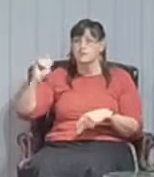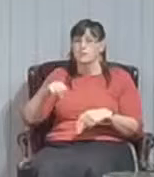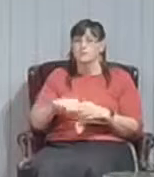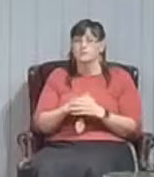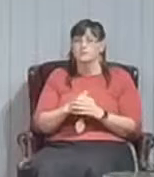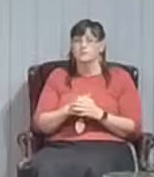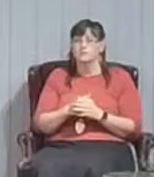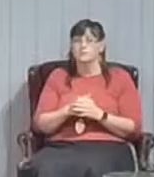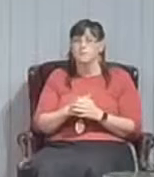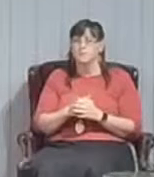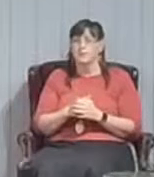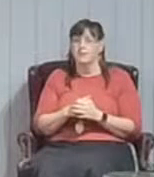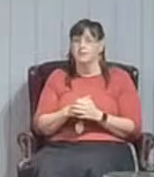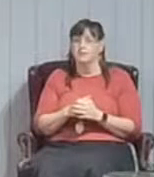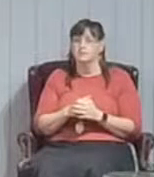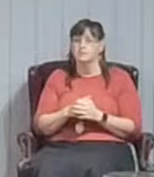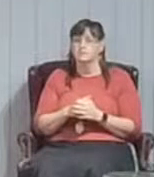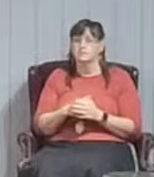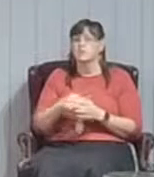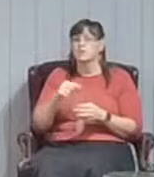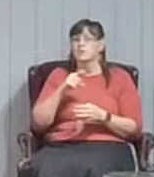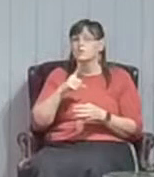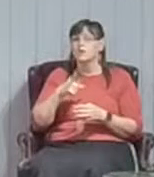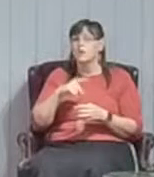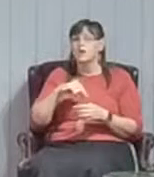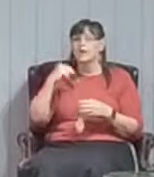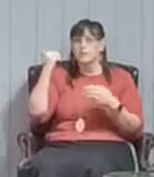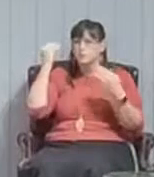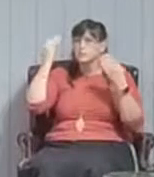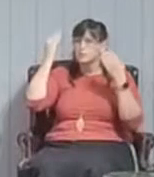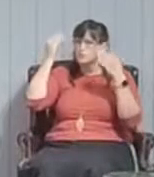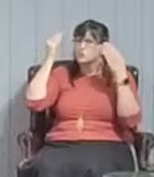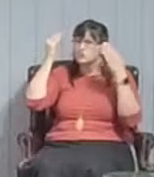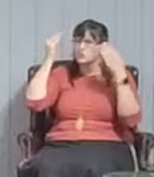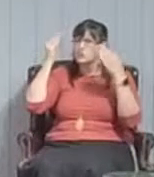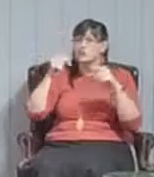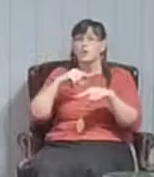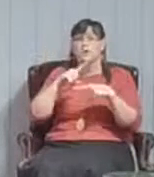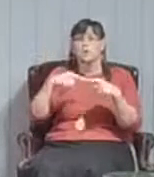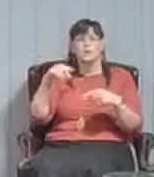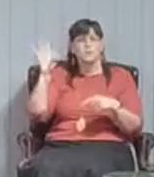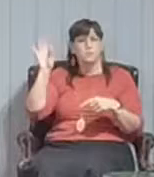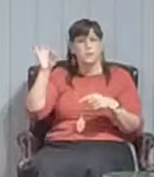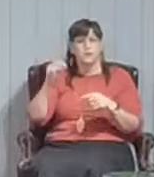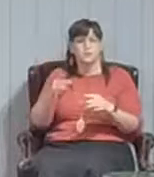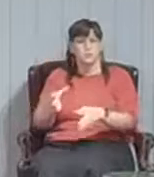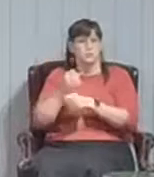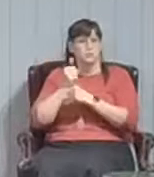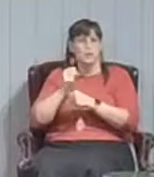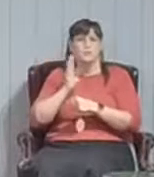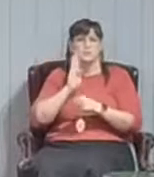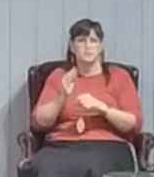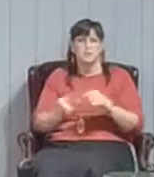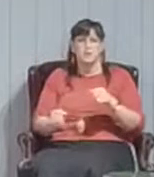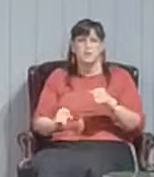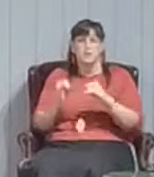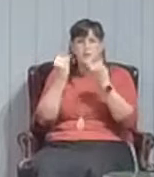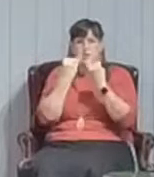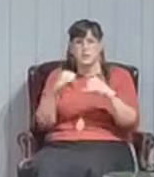liberal. So I'm pretty concerned when pastors claiming to be independent Baptists learn